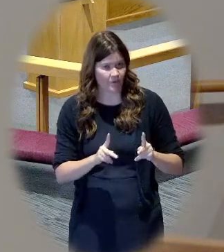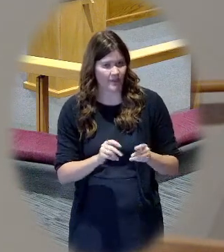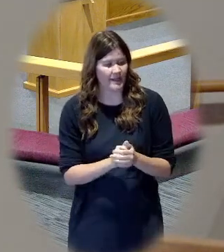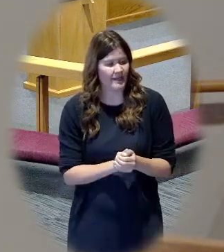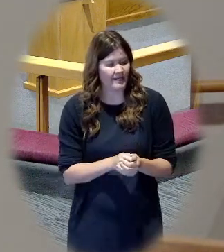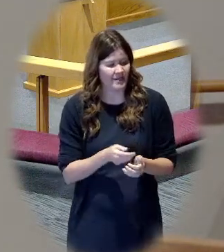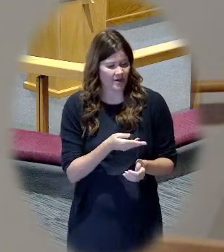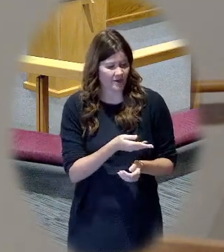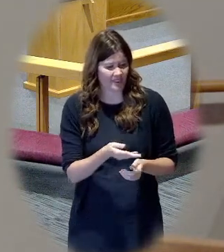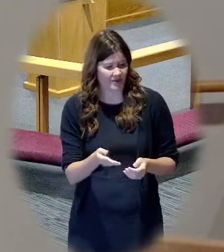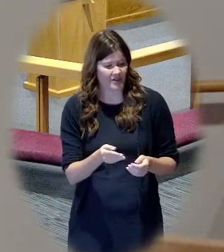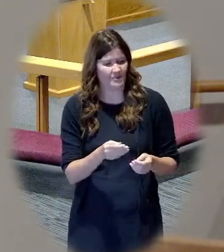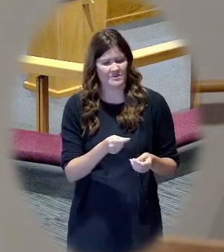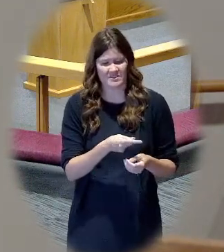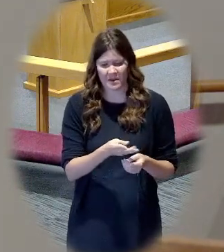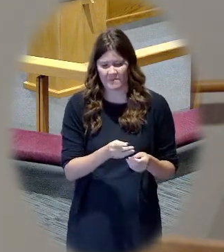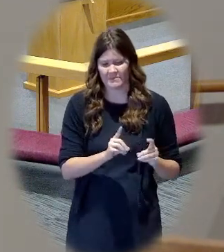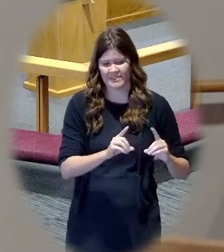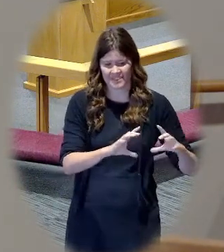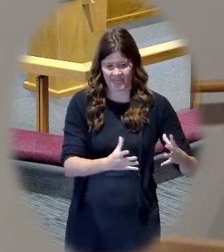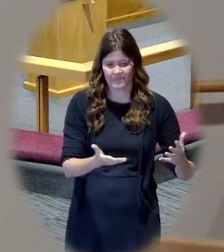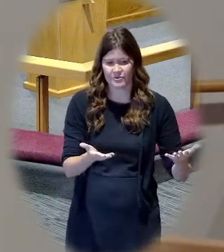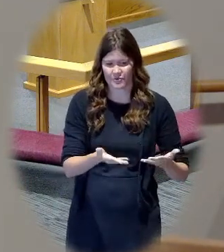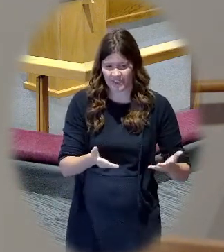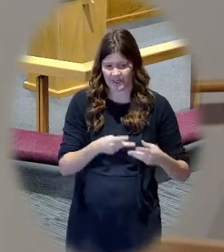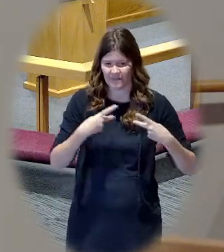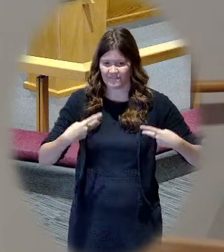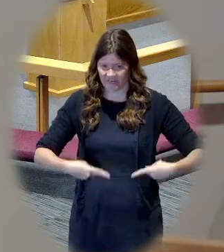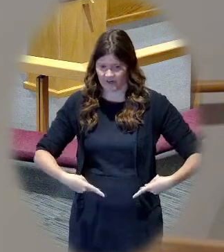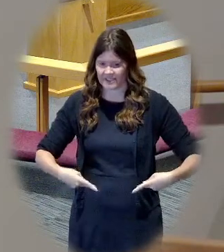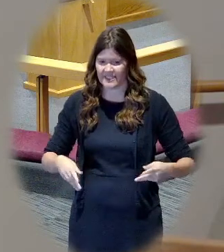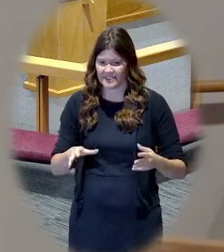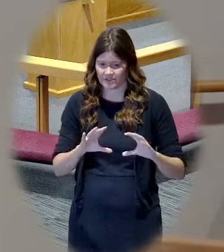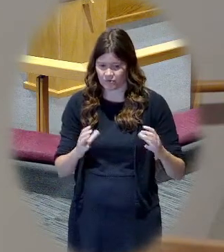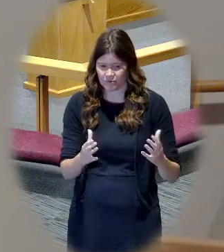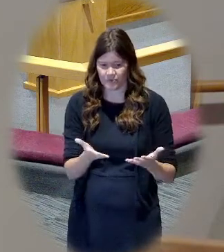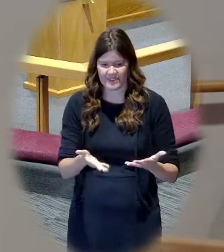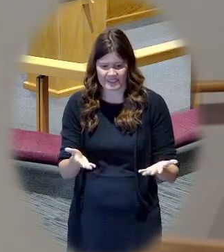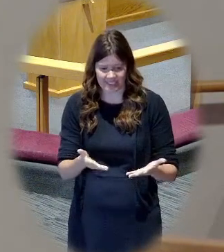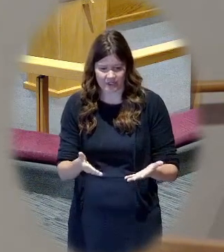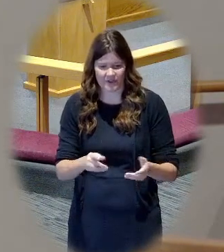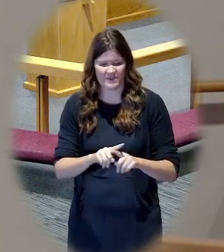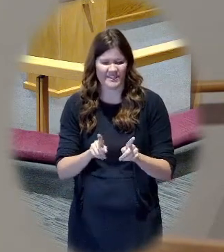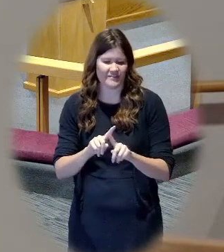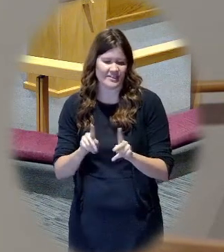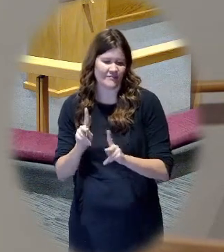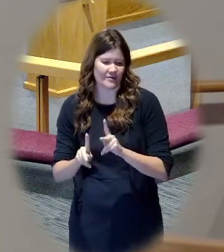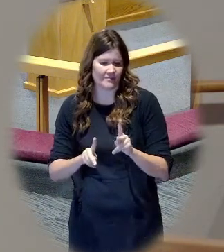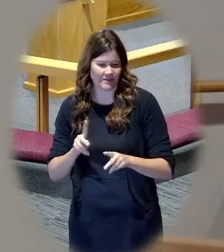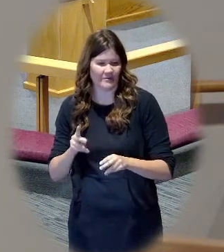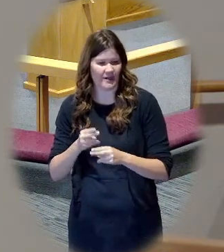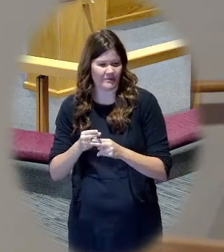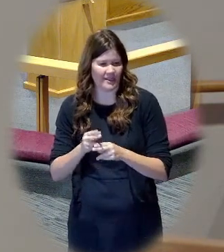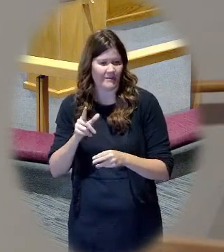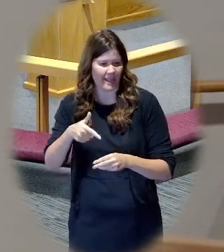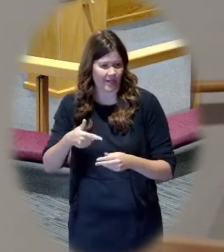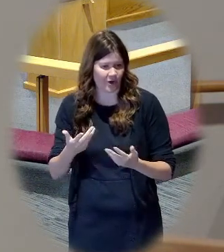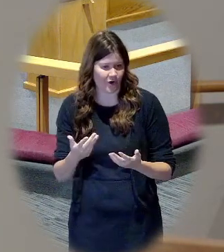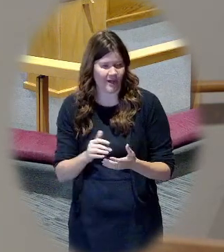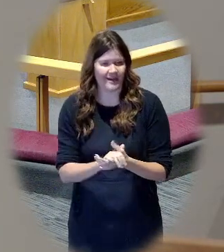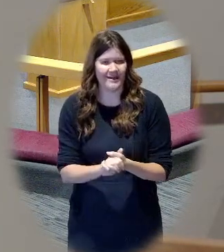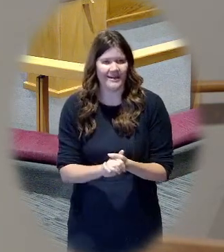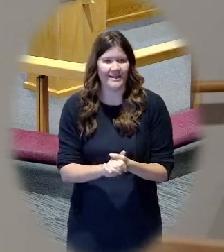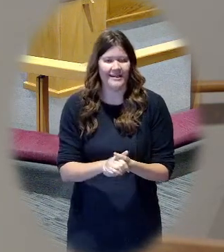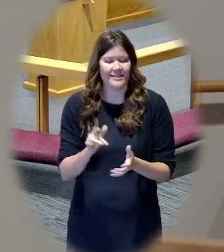Luke 18, there's disciples there, there's Pharisees there, there's a draft pick to be named later.